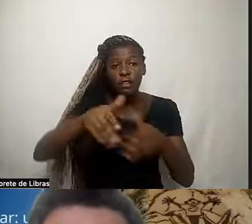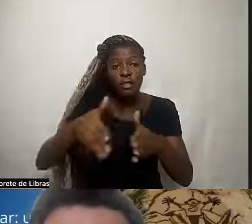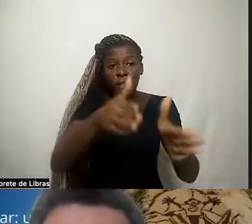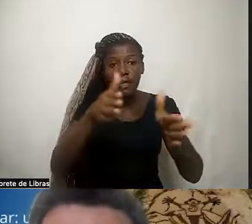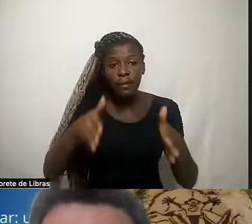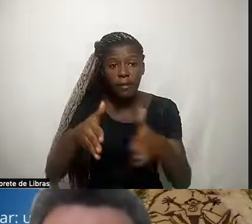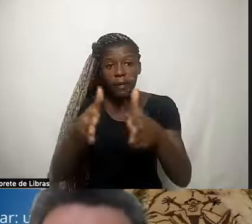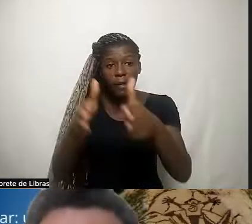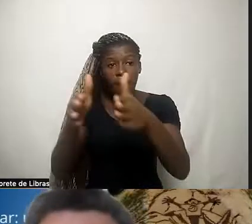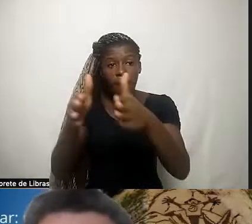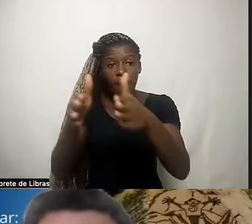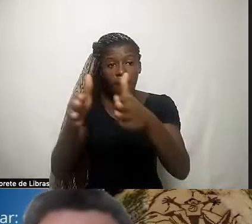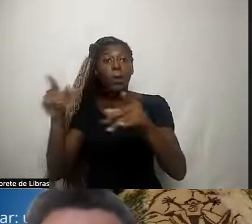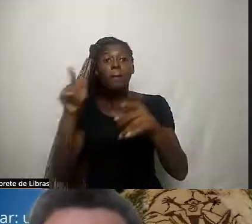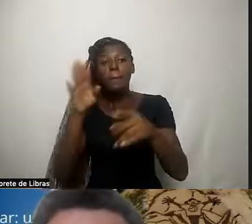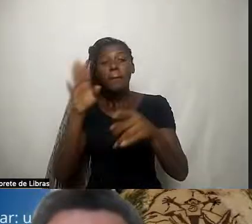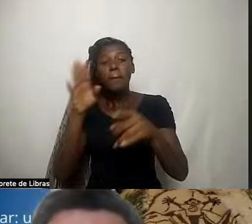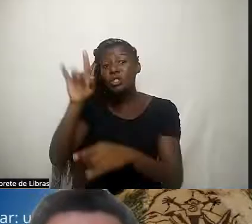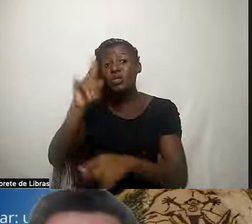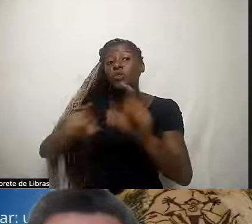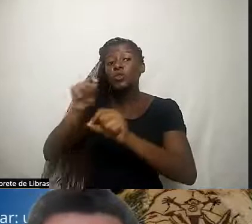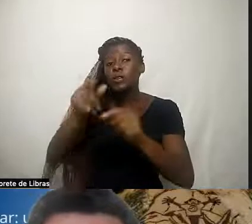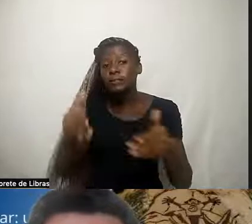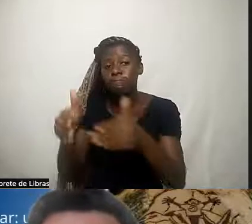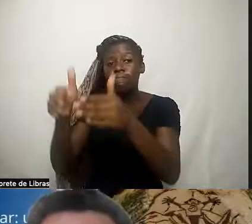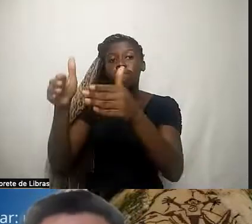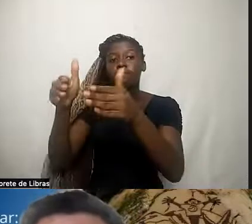presented soon, but also towards